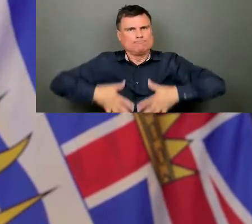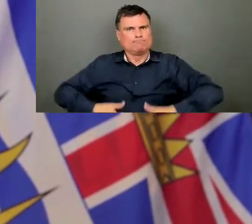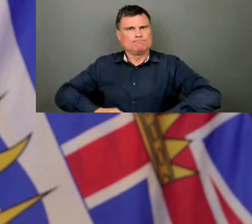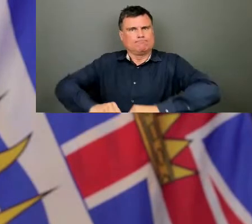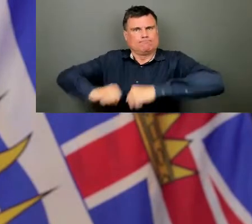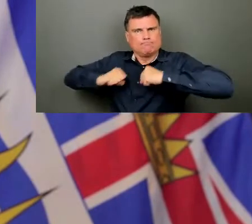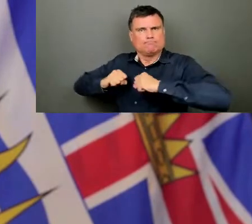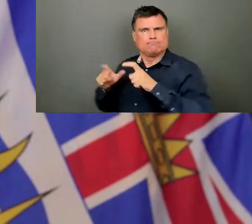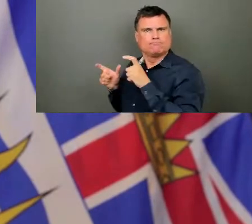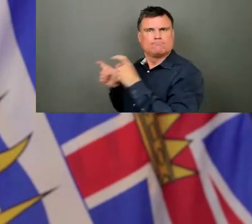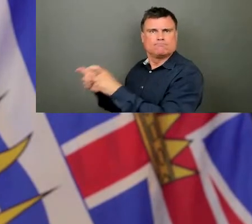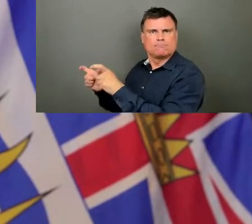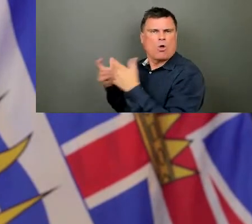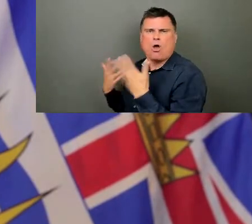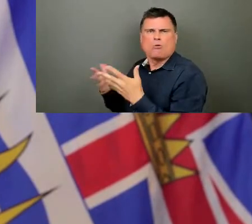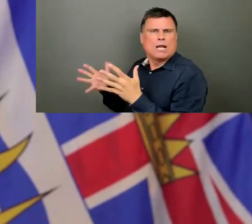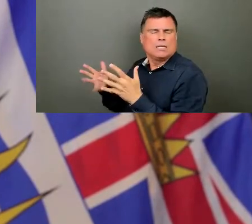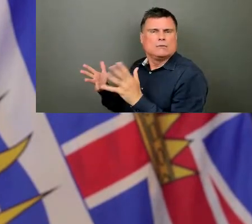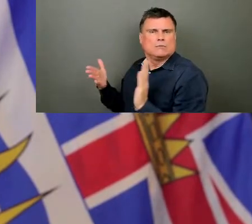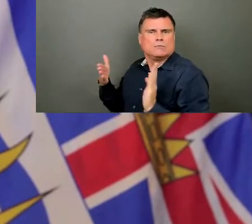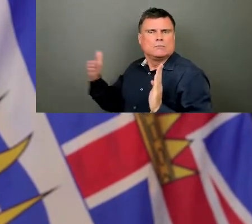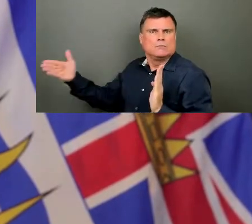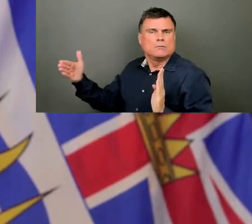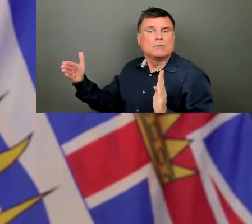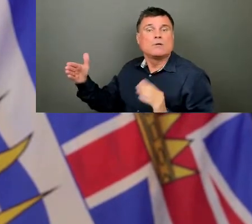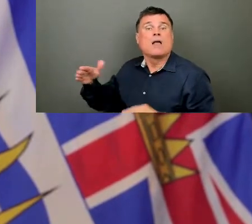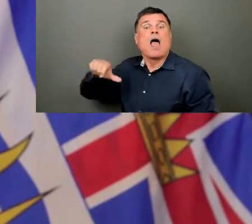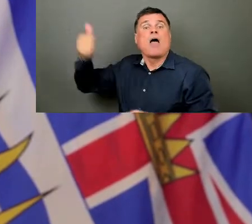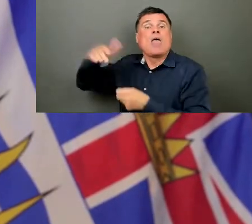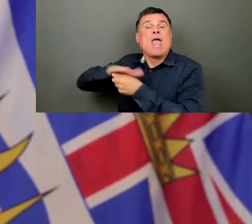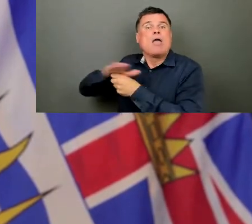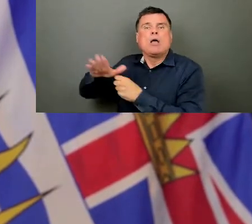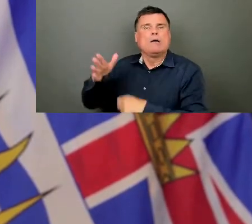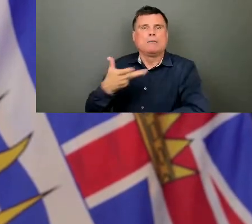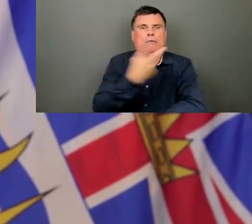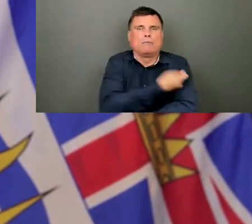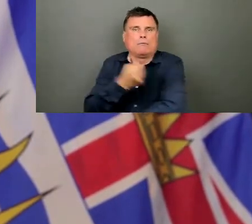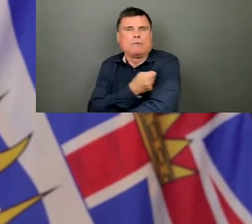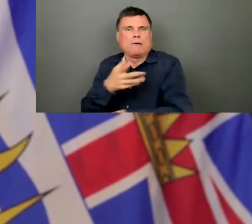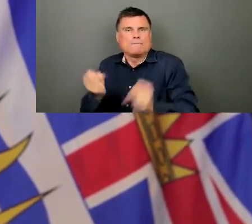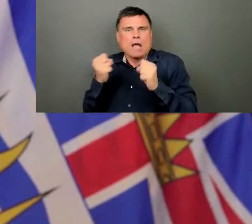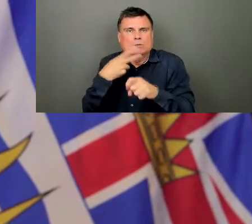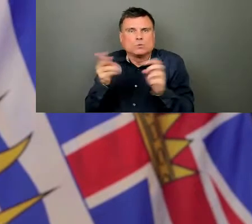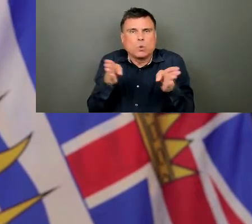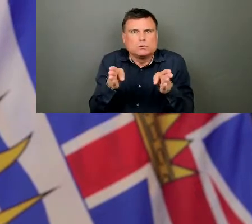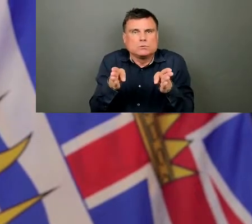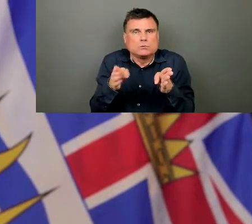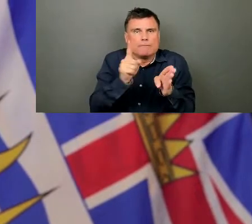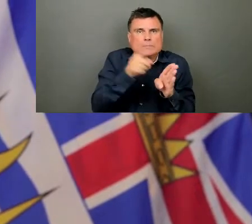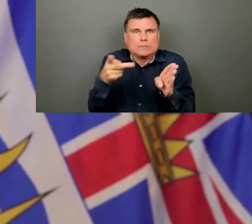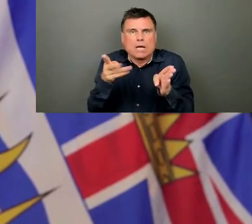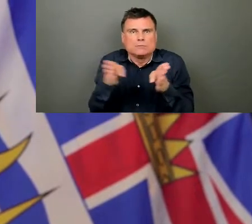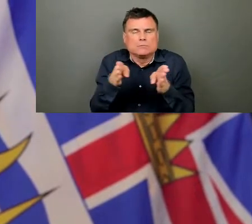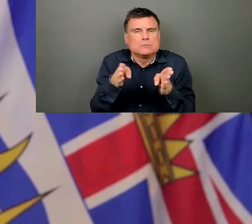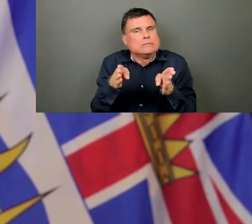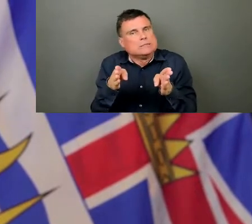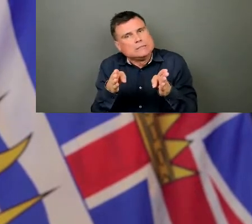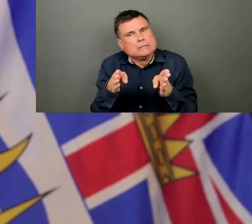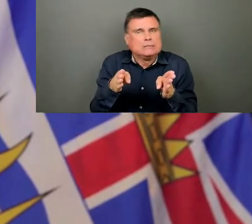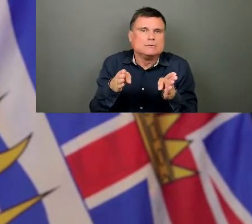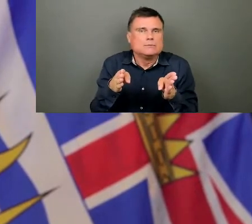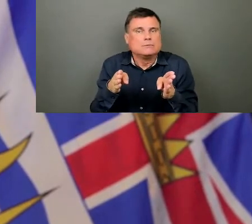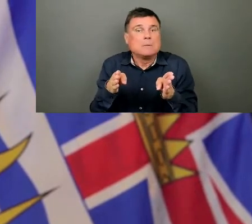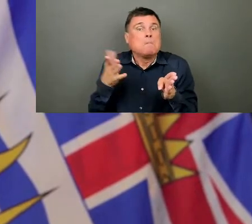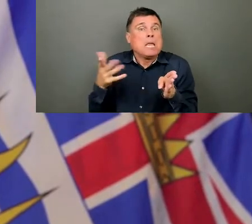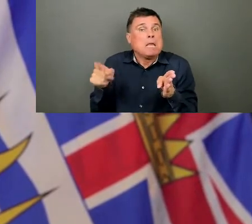it's needed. Countries like the US and Israel, they stuck to the very narrow window of time for the most part, and